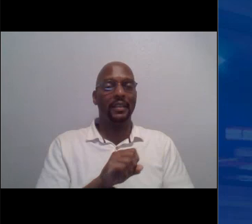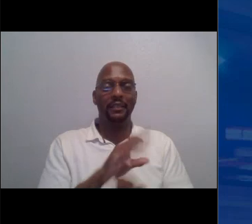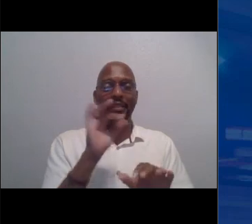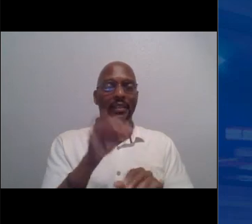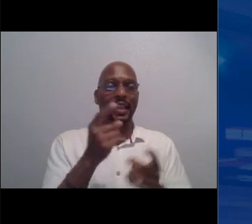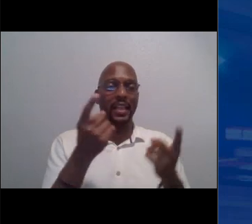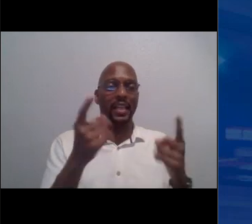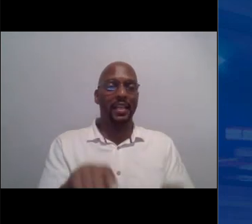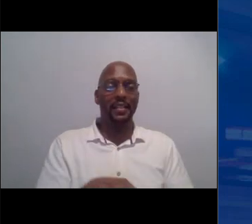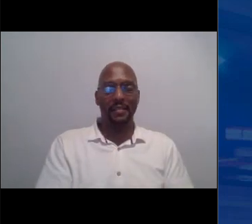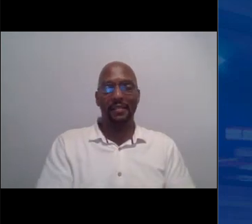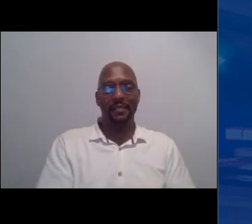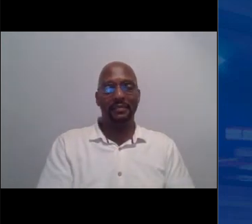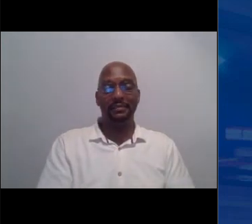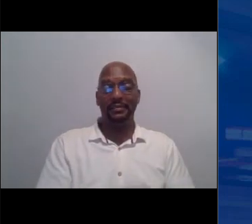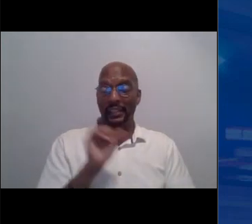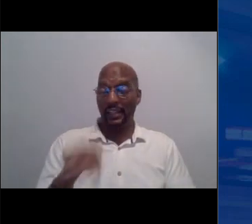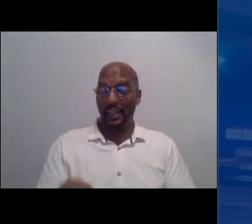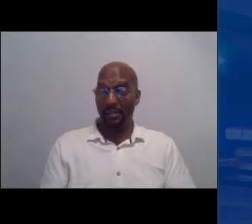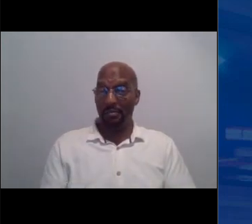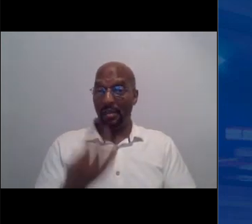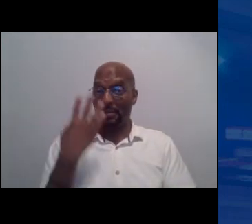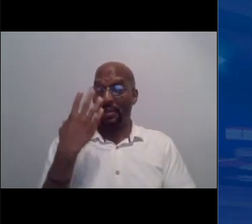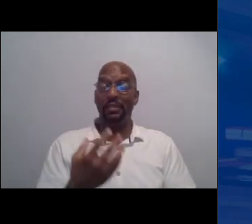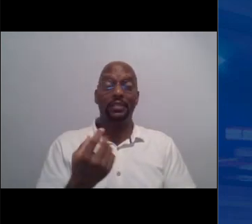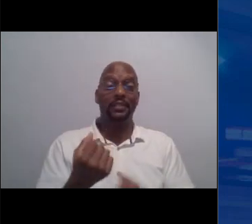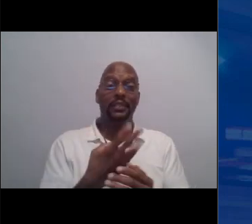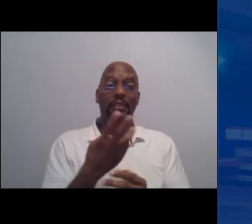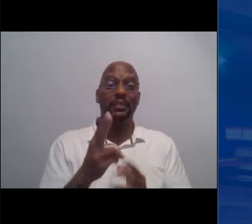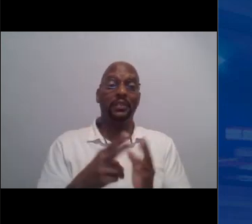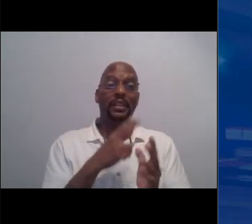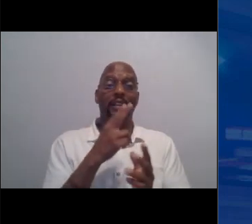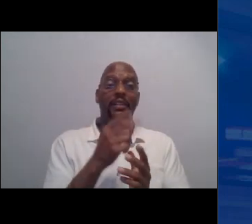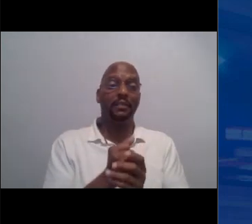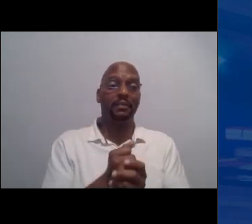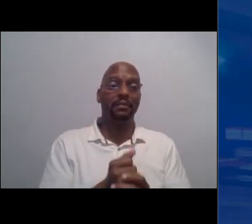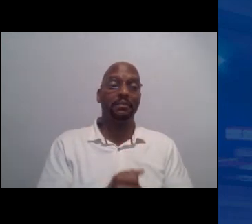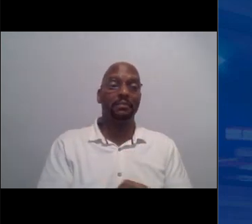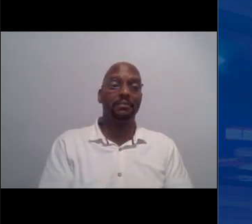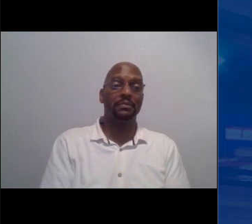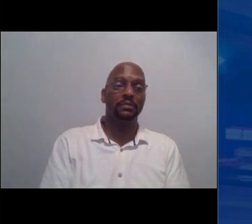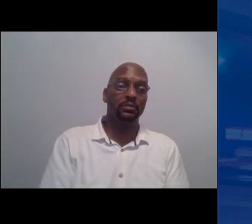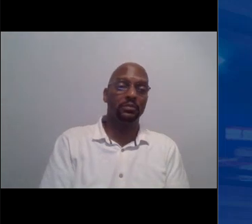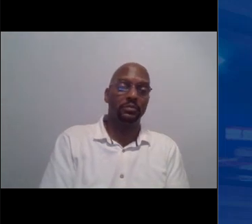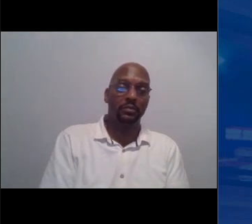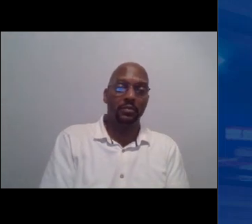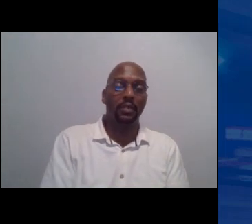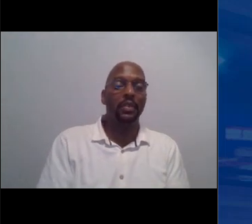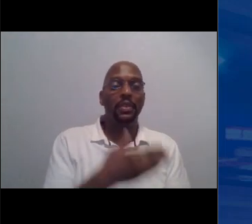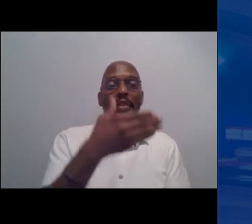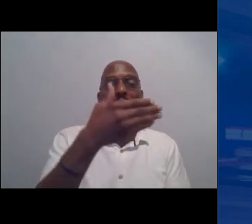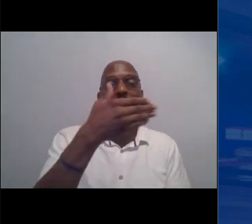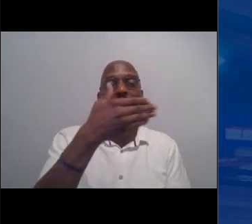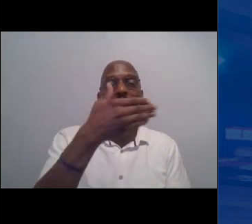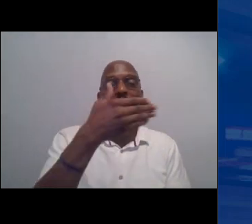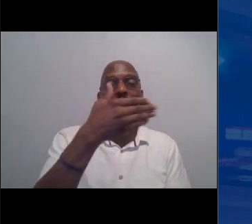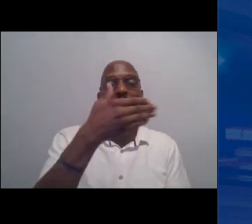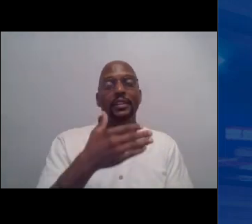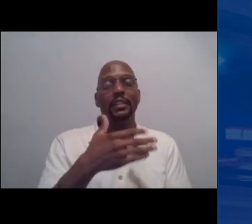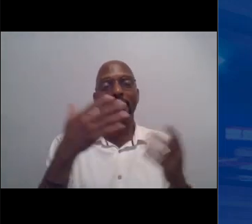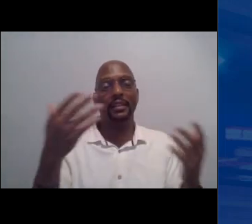I think you upload a few of those videos. Do you have a question? Thank you, Commissioner. Any other Thank you for your attention. Thank you so much. We